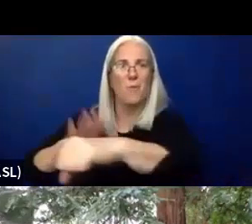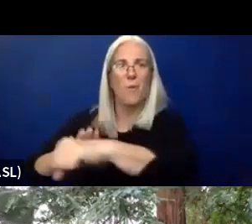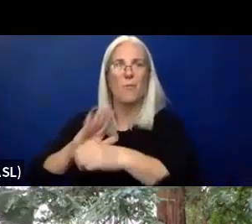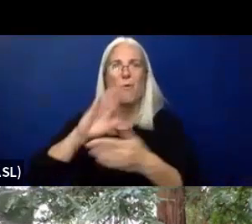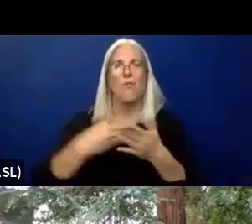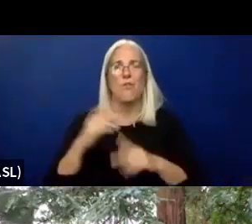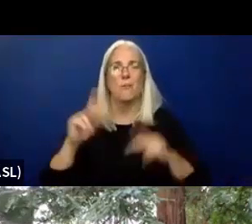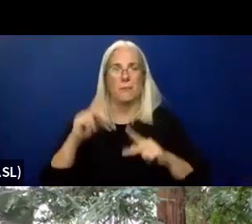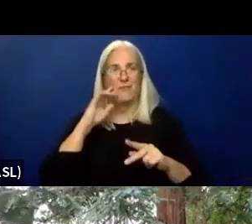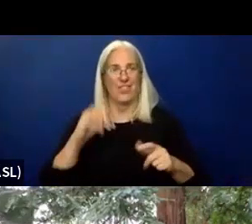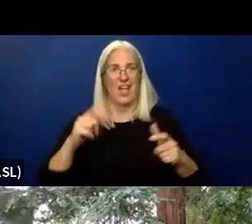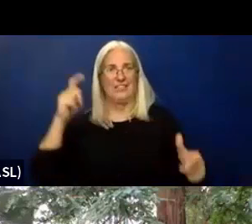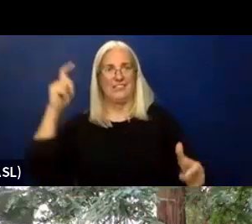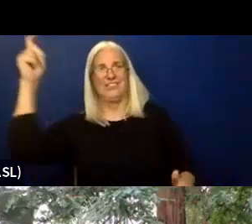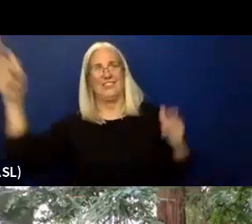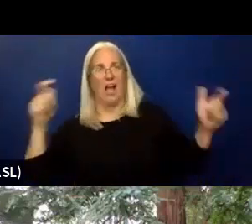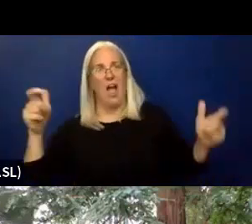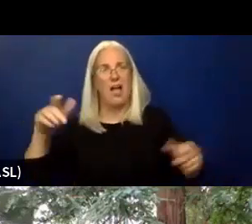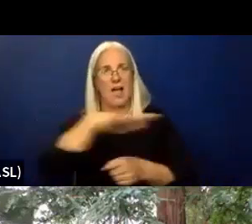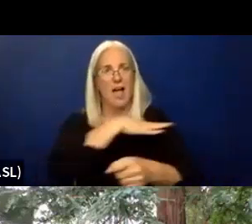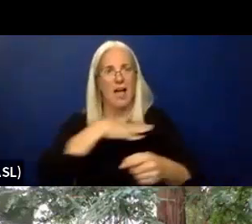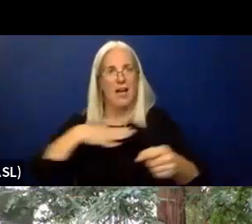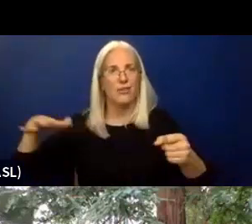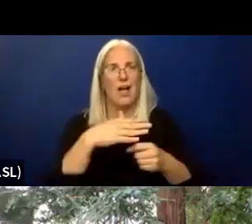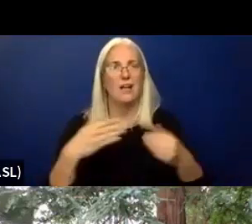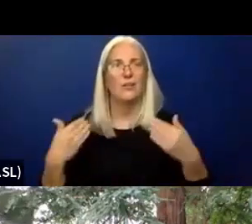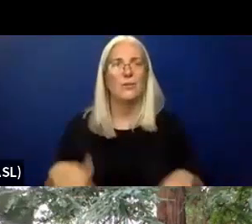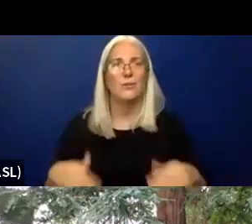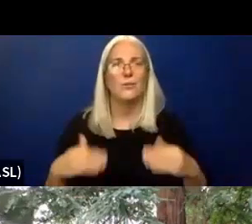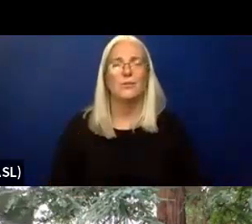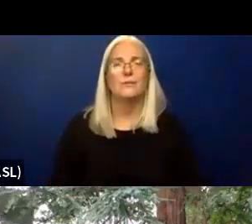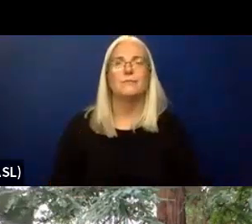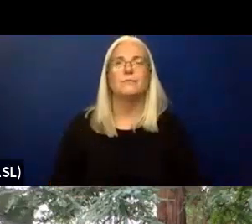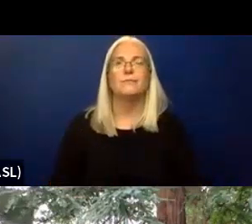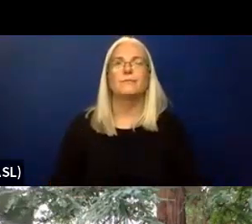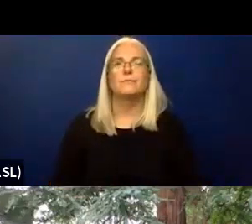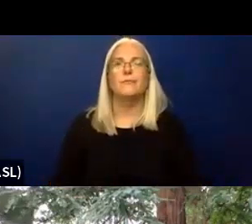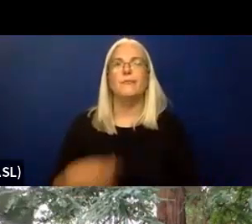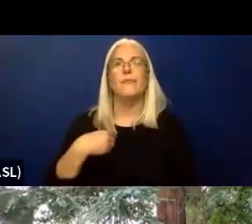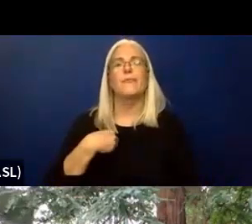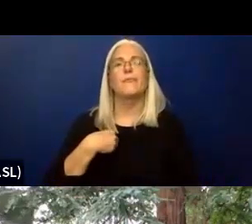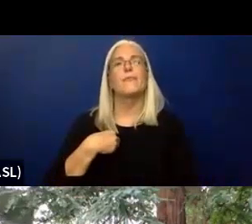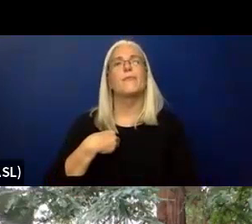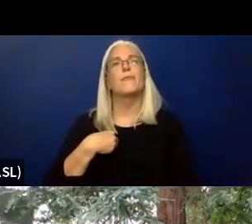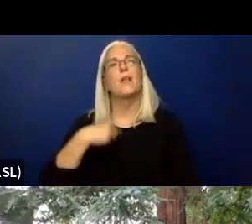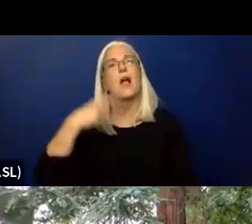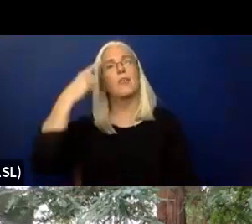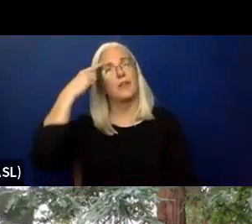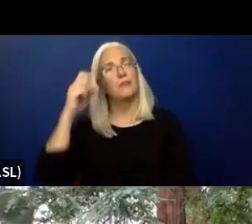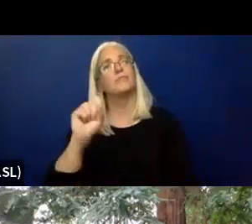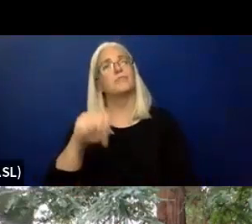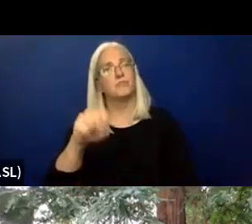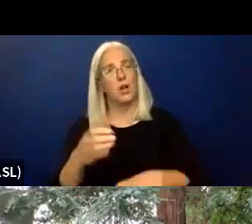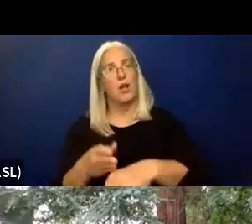affected by the fires. And so, I think we have improved things. We certainly noticed with